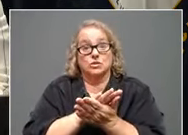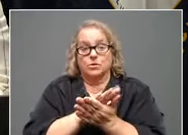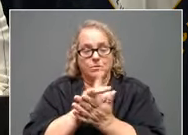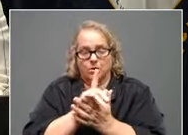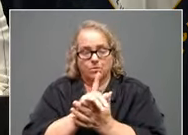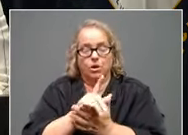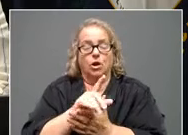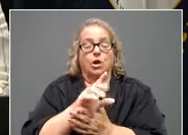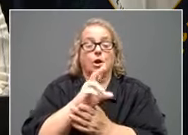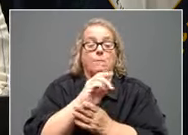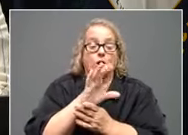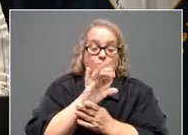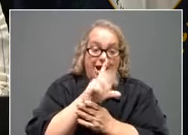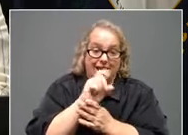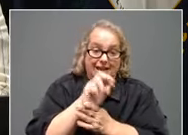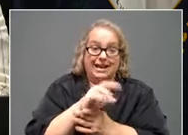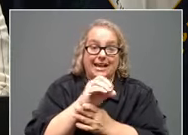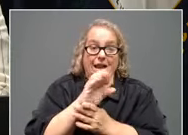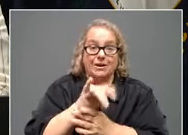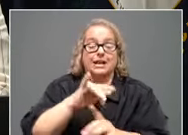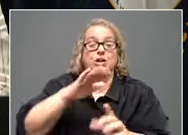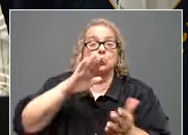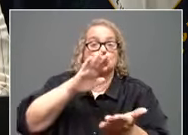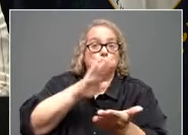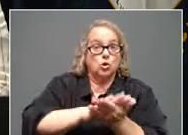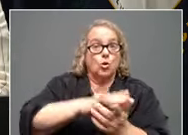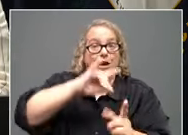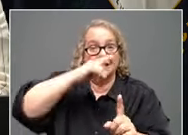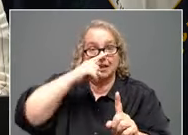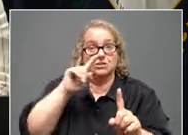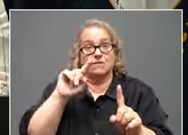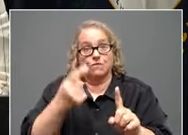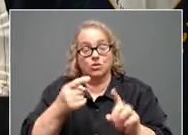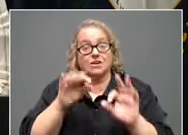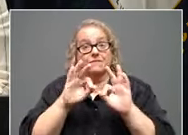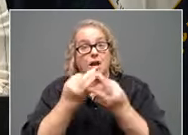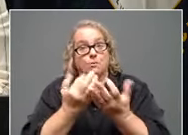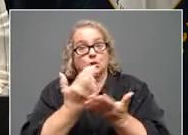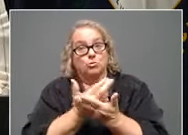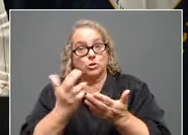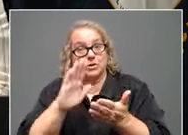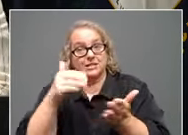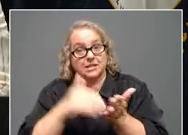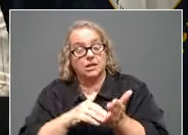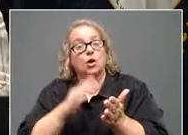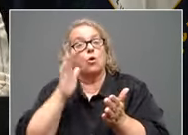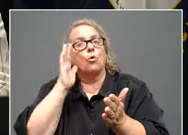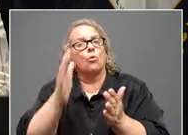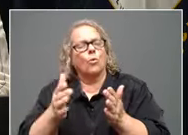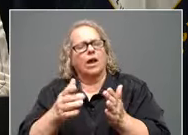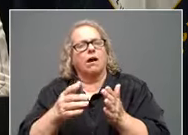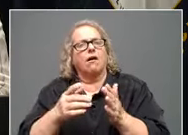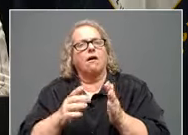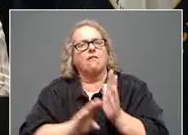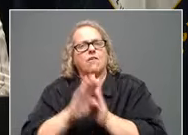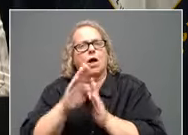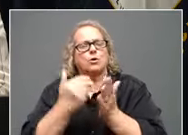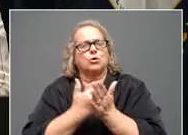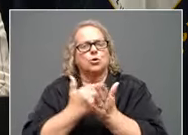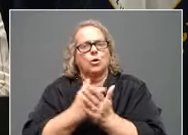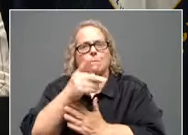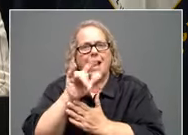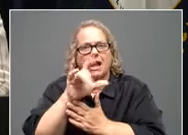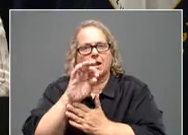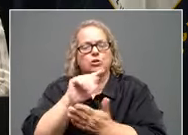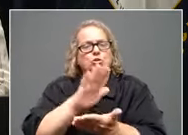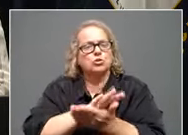McCracken County Schools Kids First Family Resource Center will pilot a school-based mental health counseling program